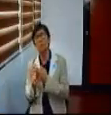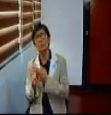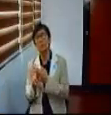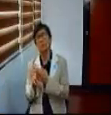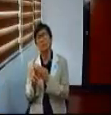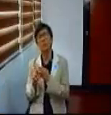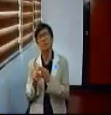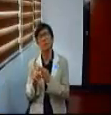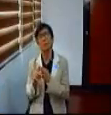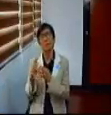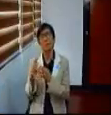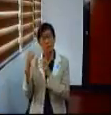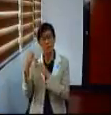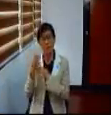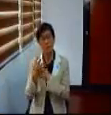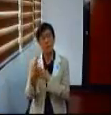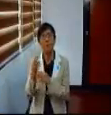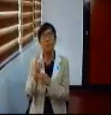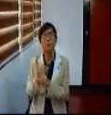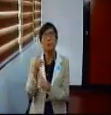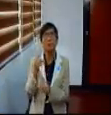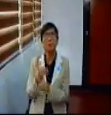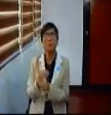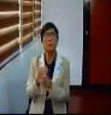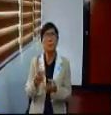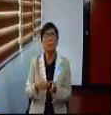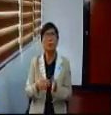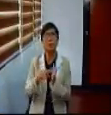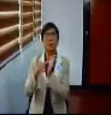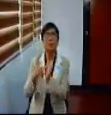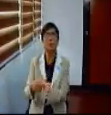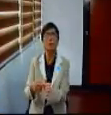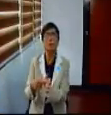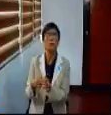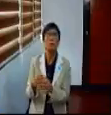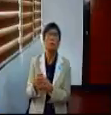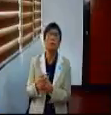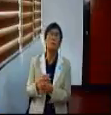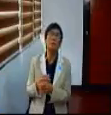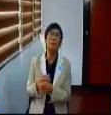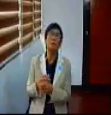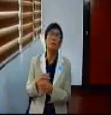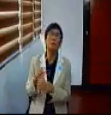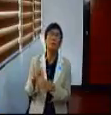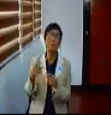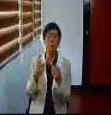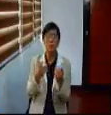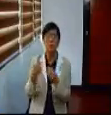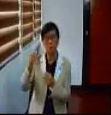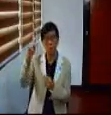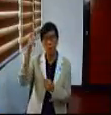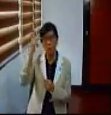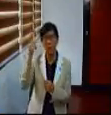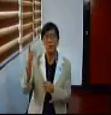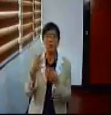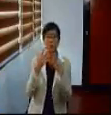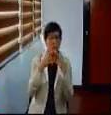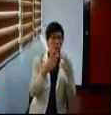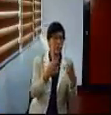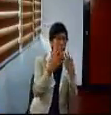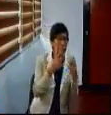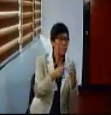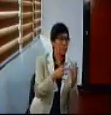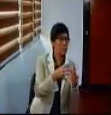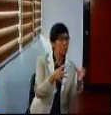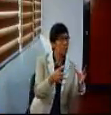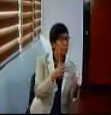and expecting to make firm recommendations, I think due process would be very valuable. Thank you very much, Mr. Rado.